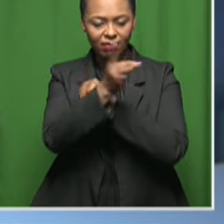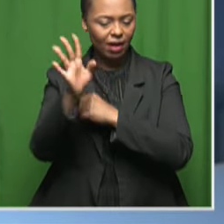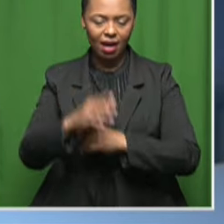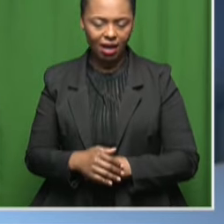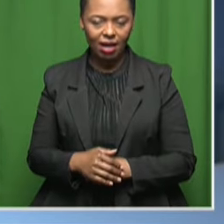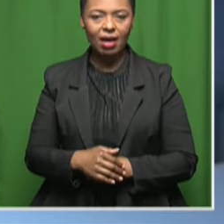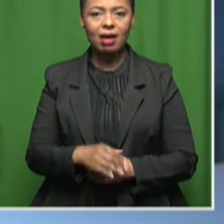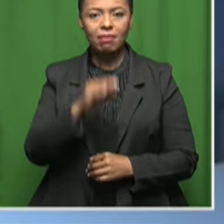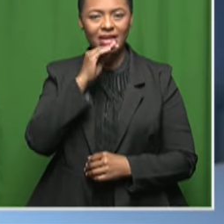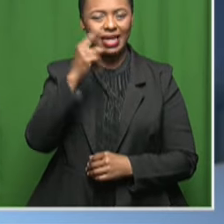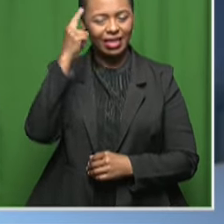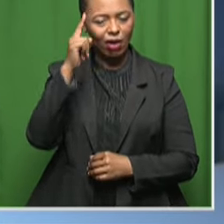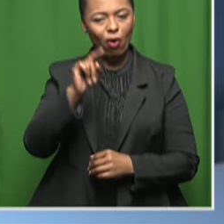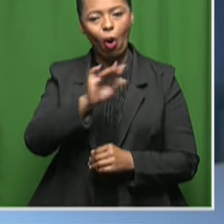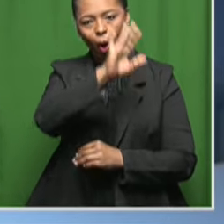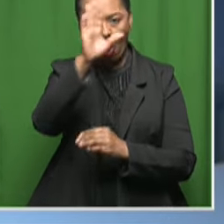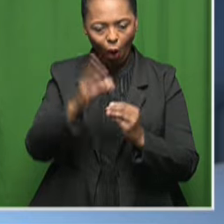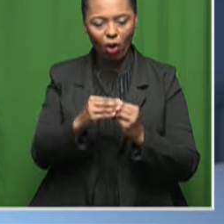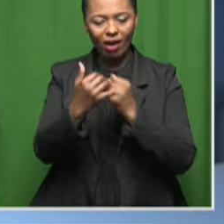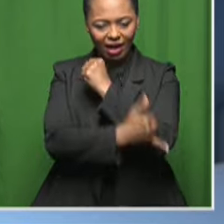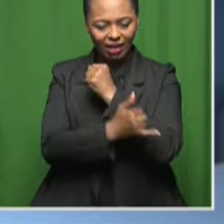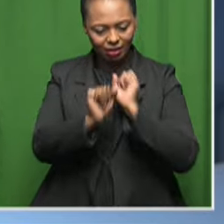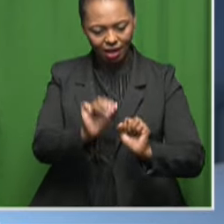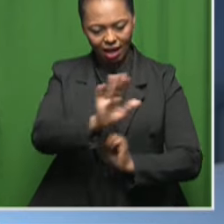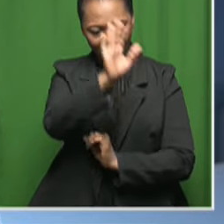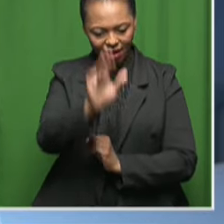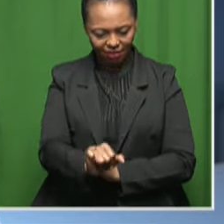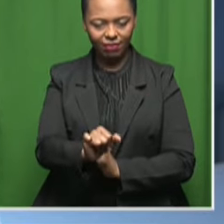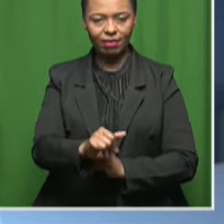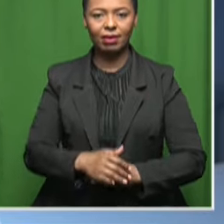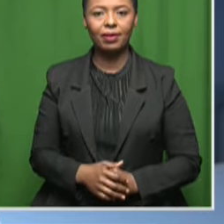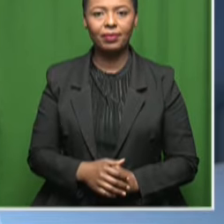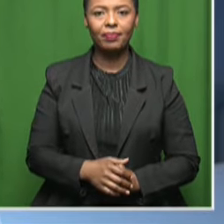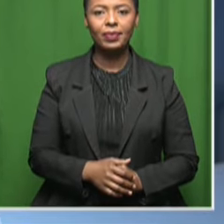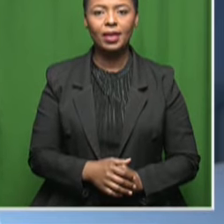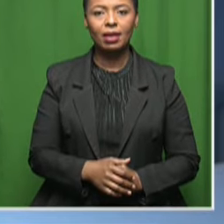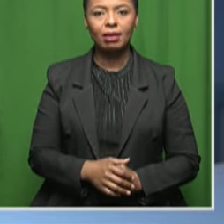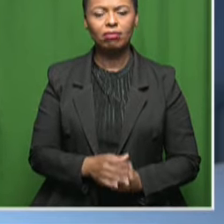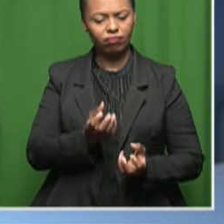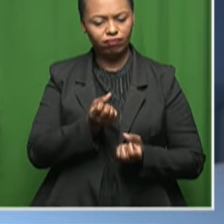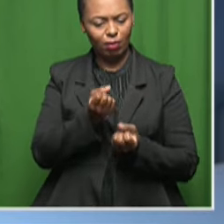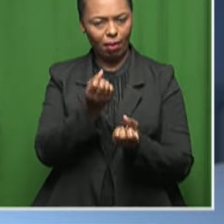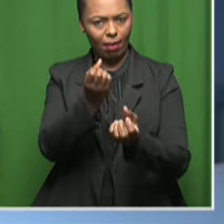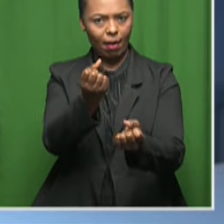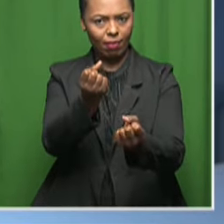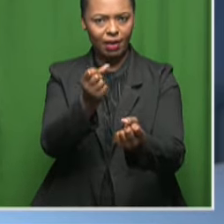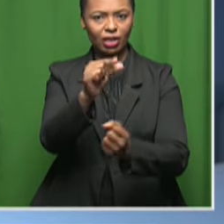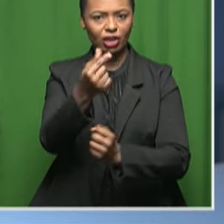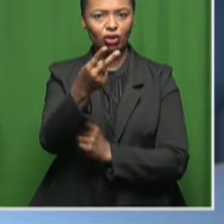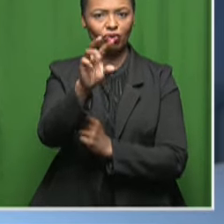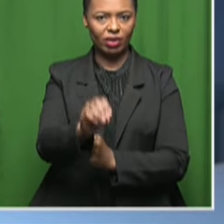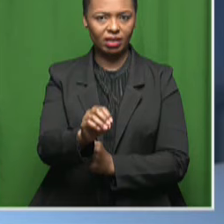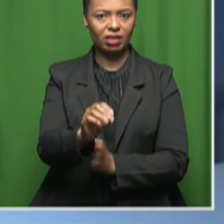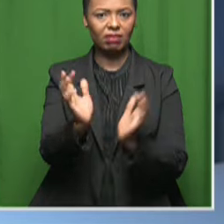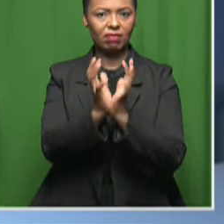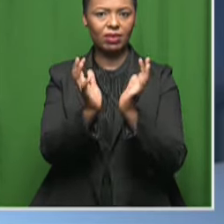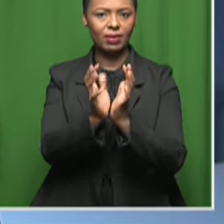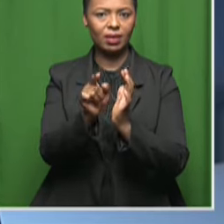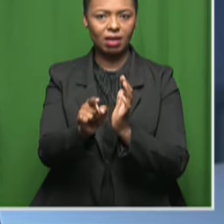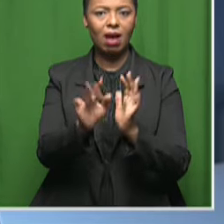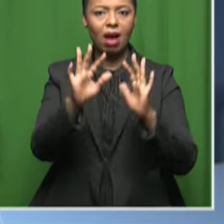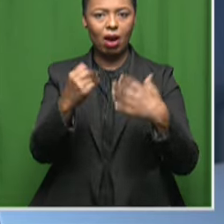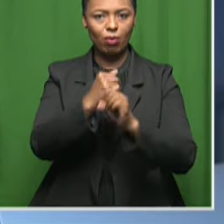regional approach insofar as infrastructure. And we've delivered it through our G20 presidents on how you can do